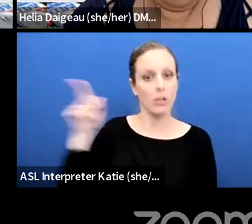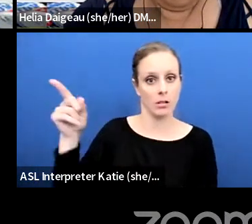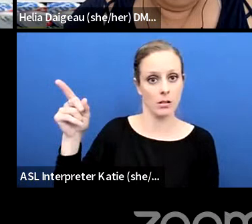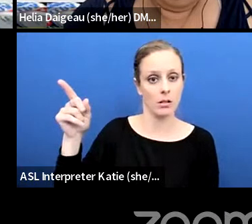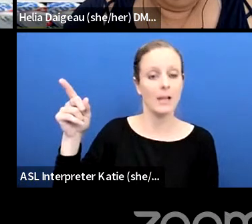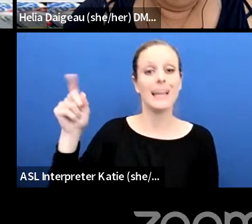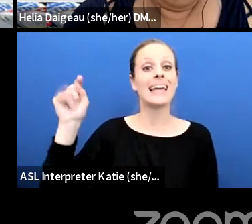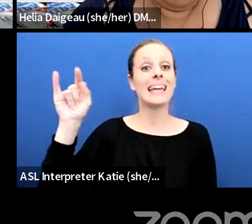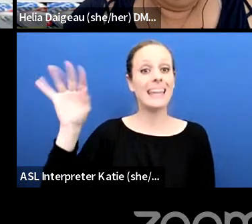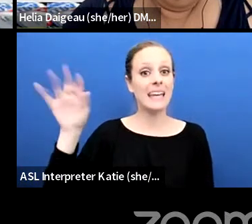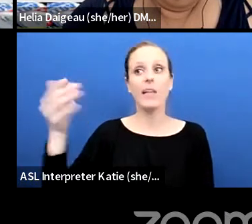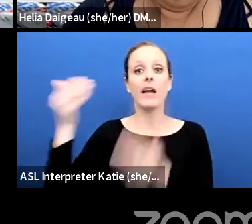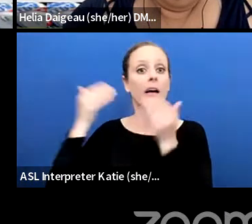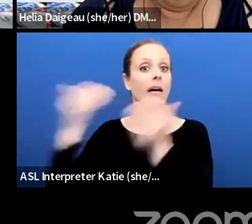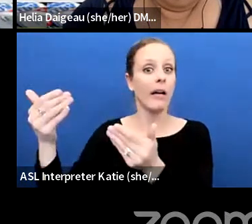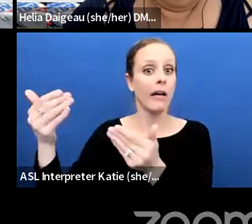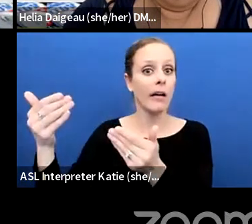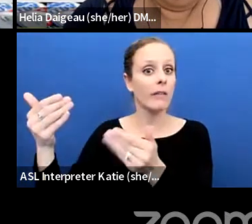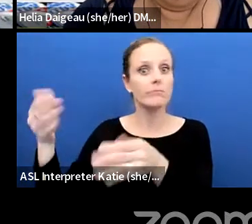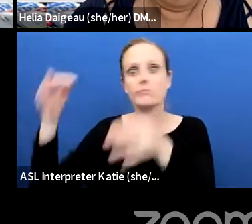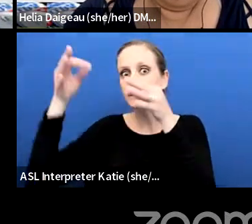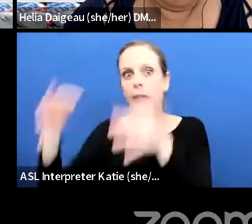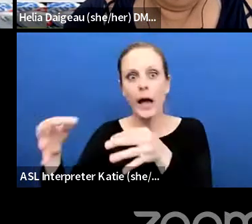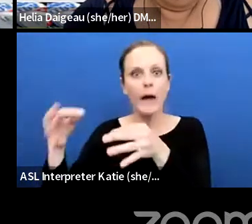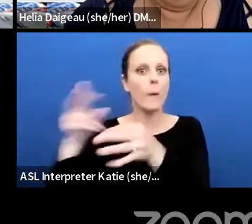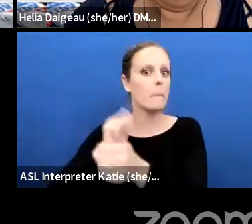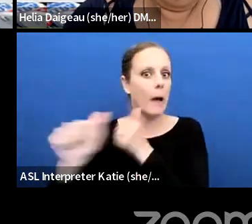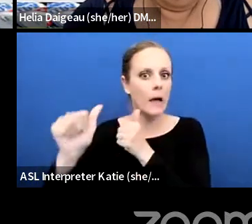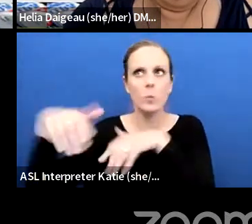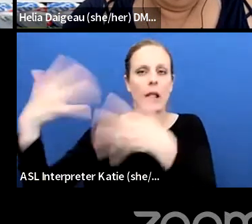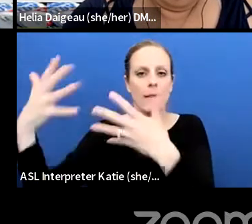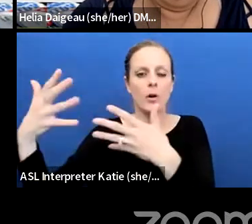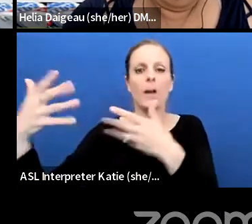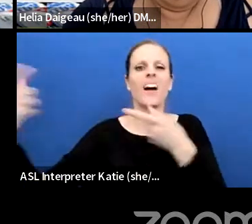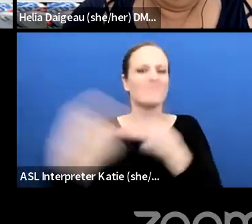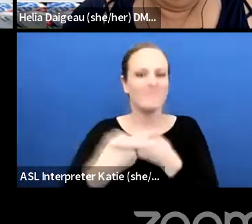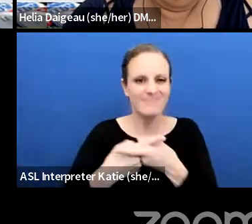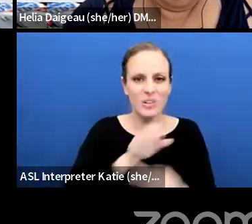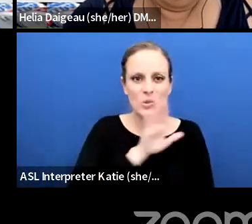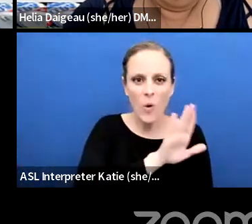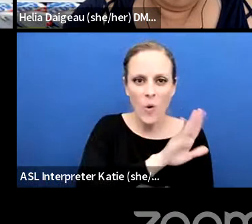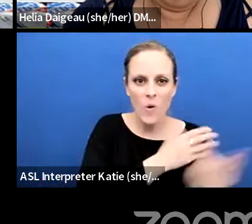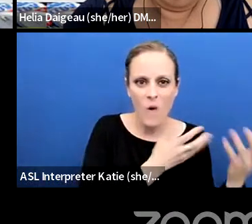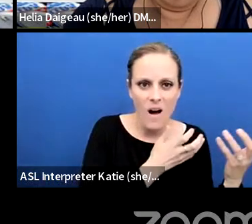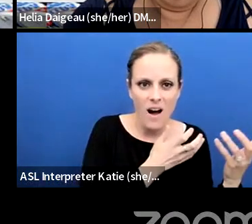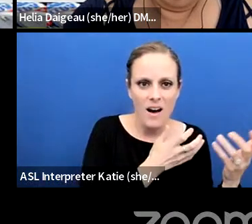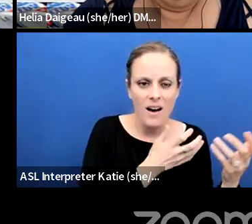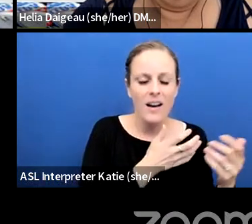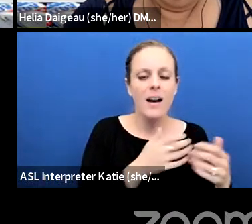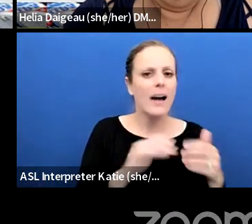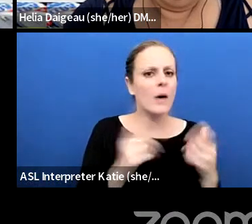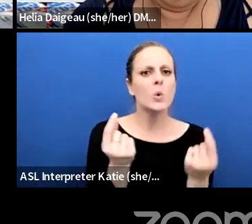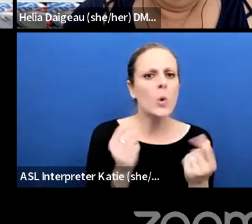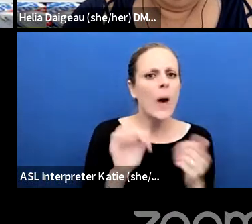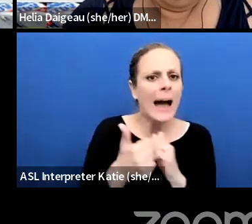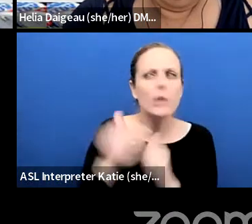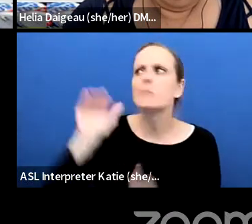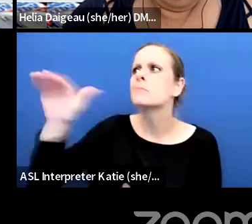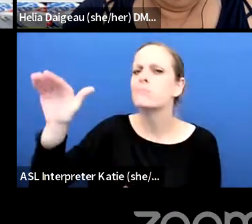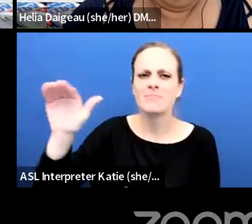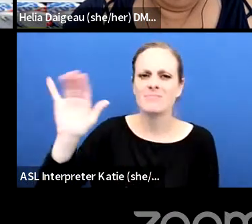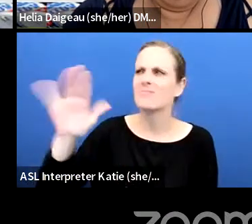you let them know that, Senator, that's not what we talked about, and that's kind of